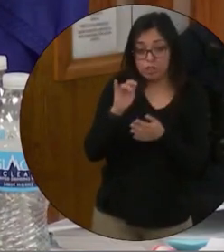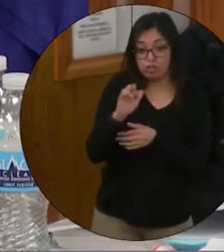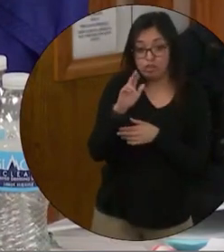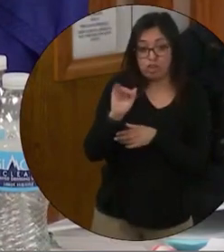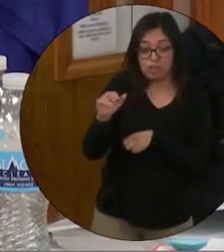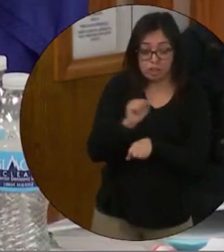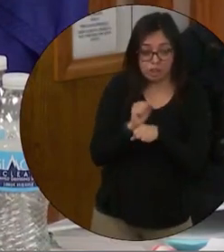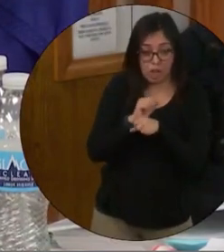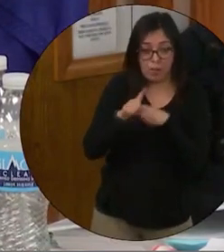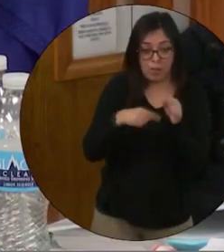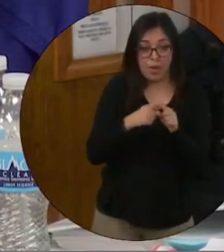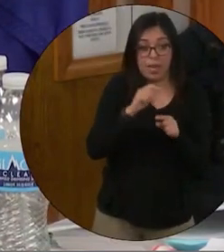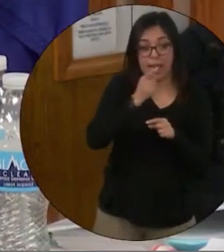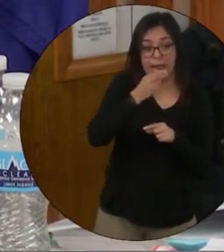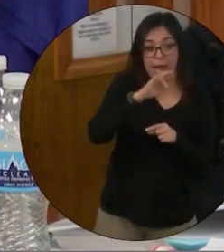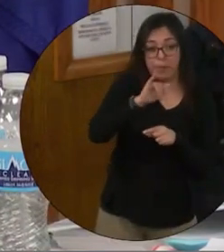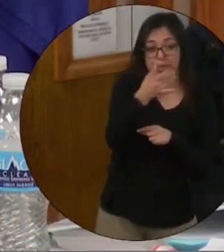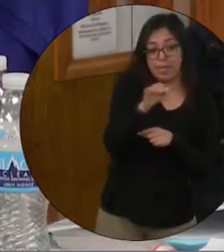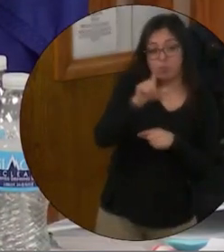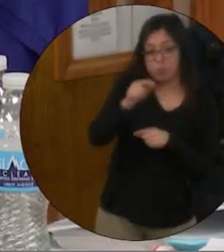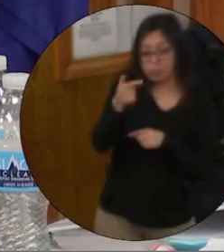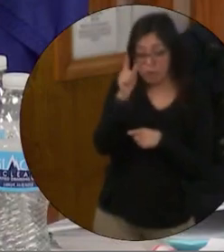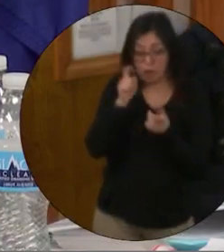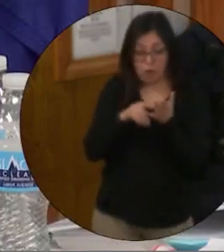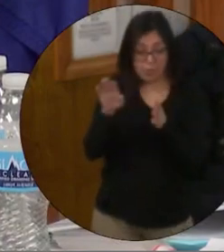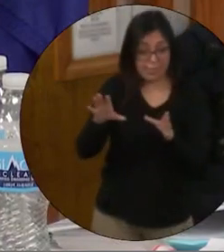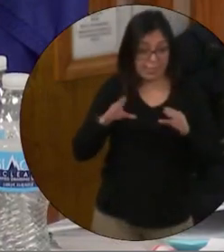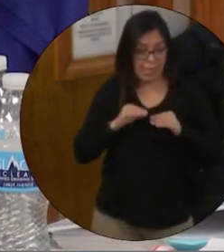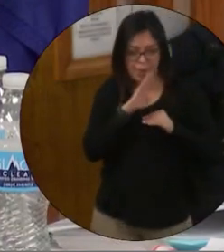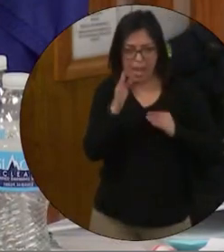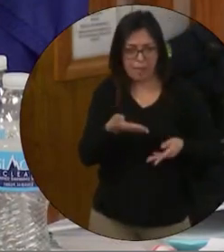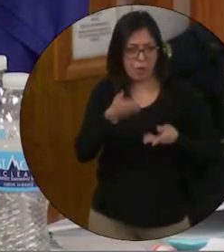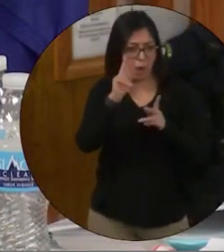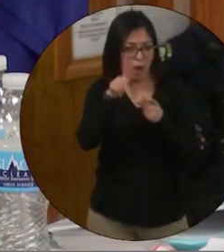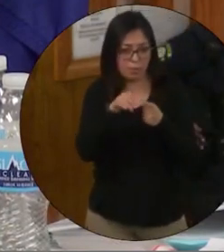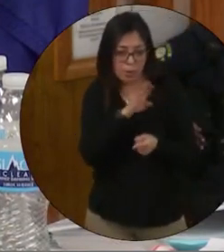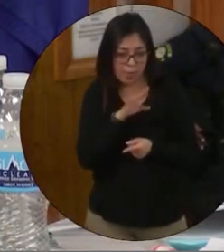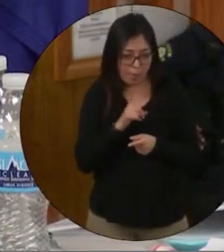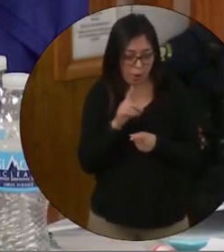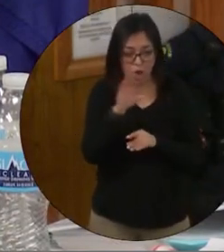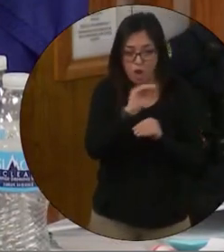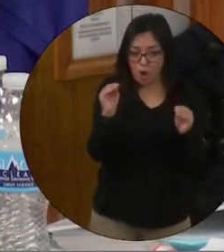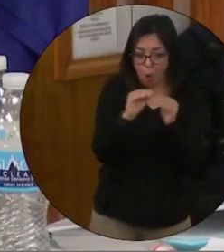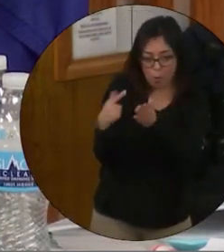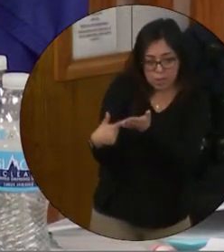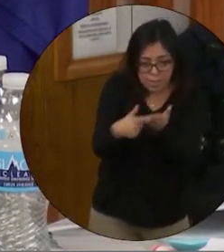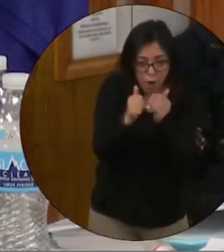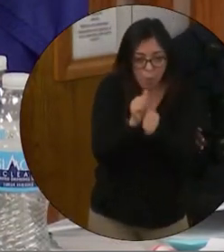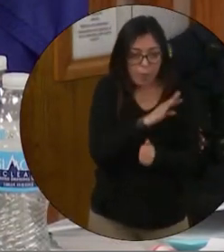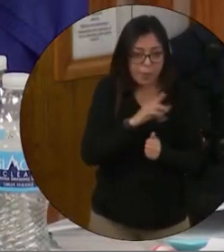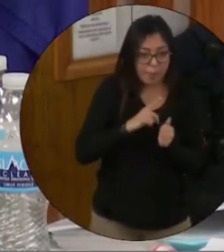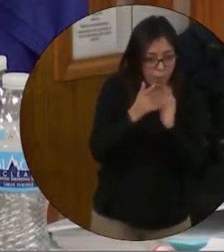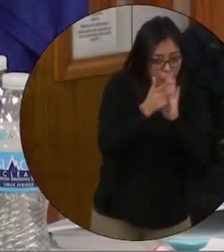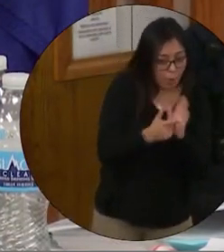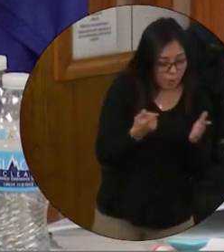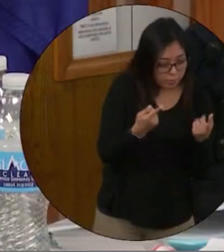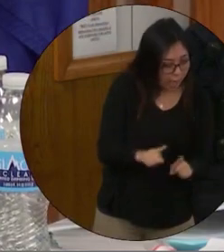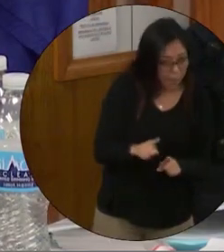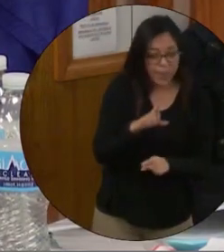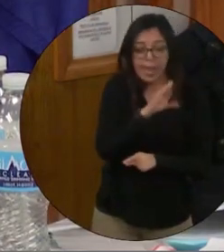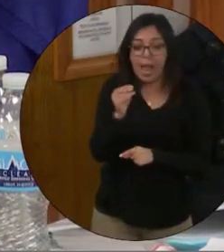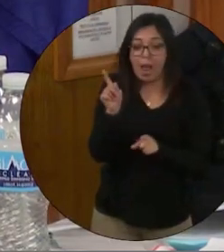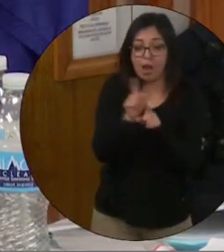19th, 2021. Notice of his acceptance was never brought back to the board. No further discussion with the board attorney was had, as was